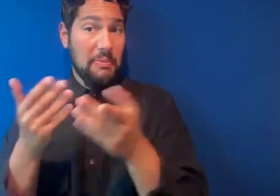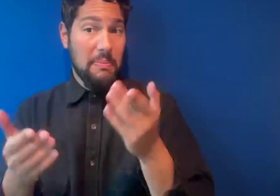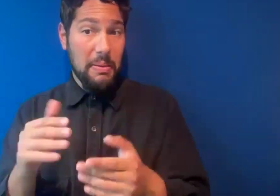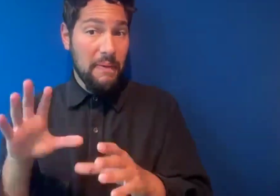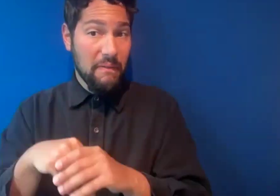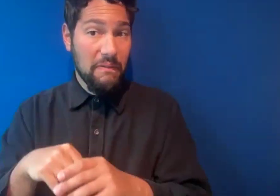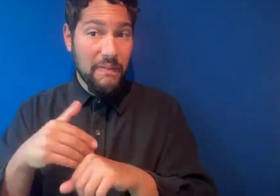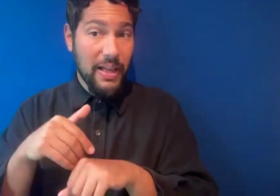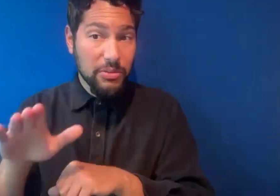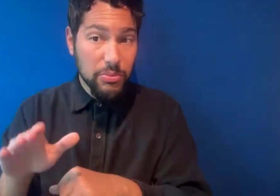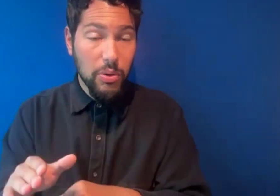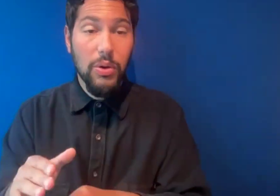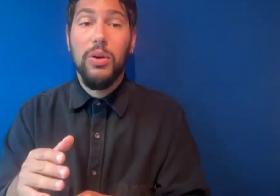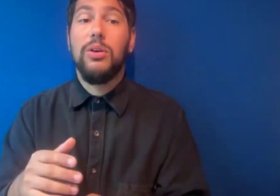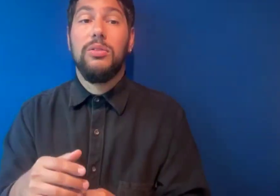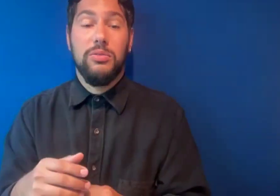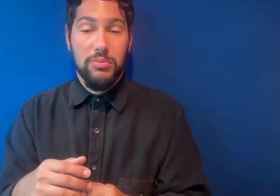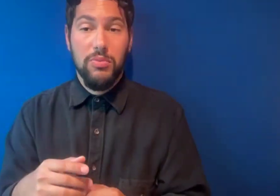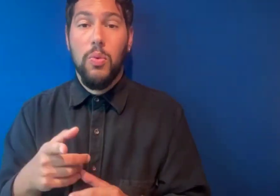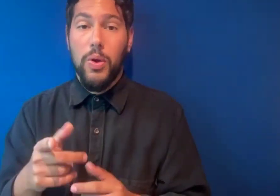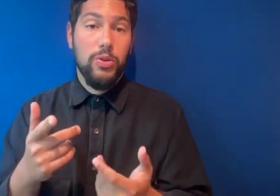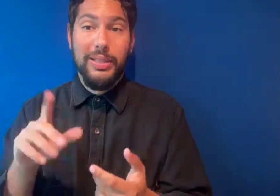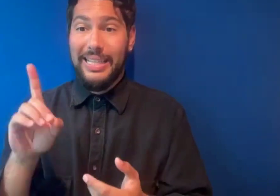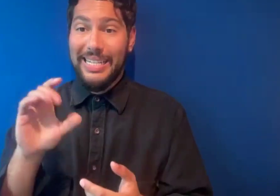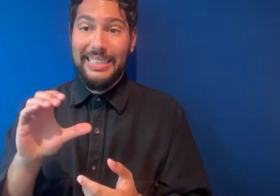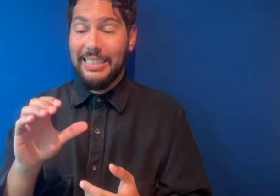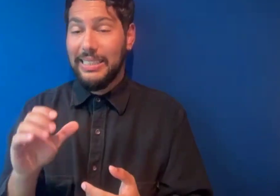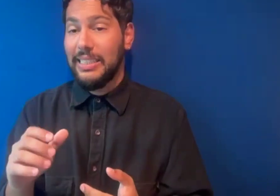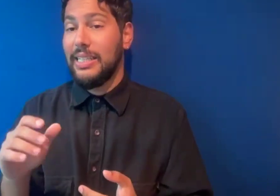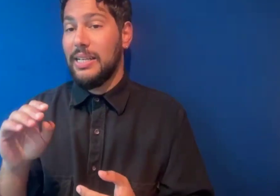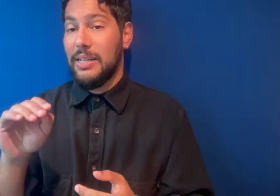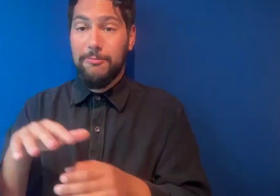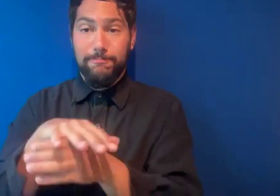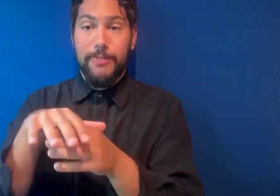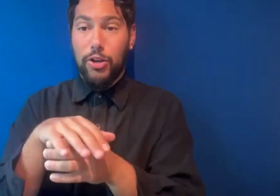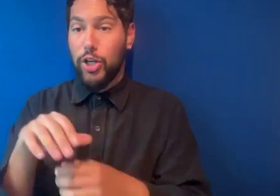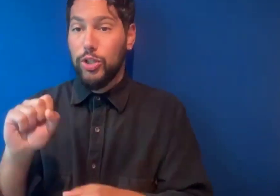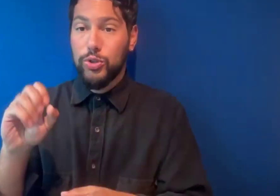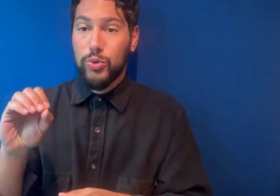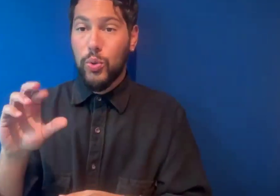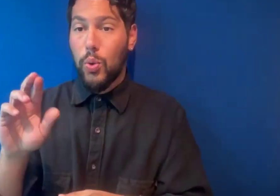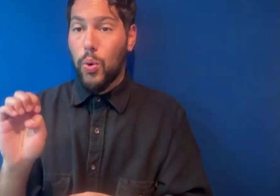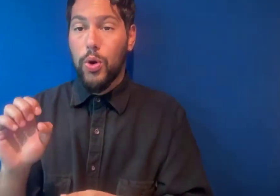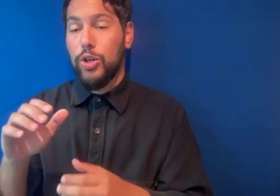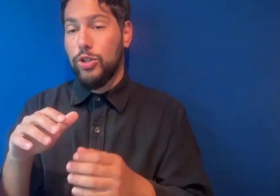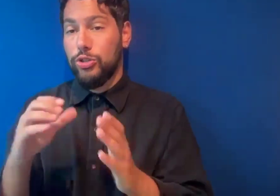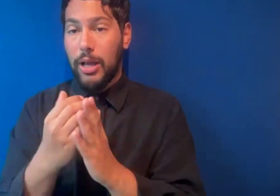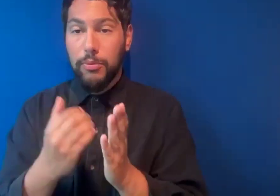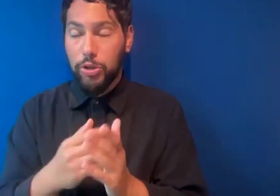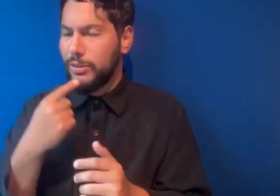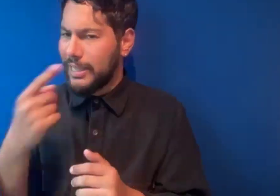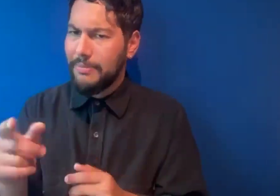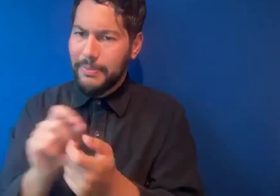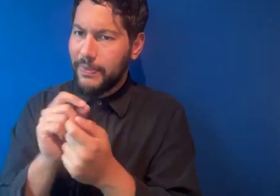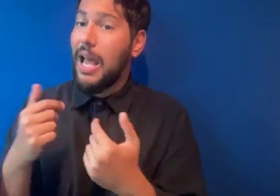the SCORE chapter around here, the DC Metro Area SCORE chapter, you tell them specifically, I am going